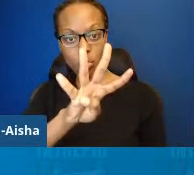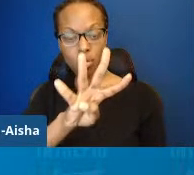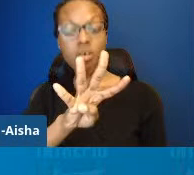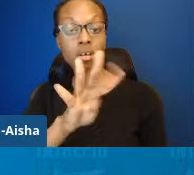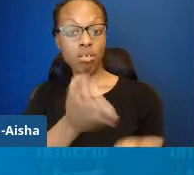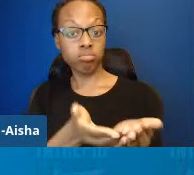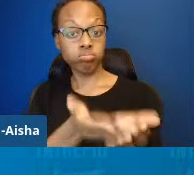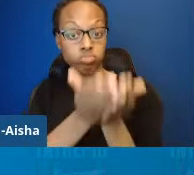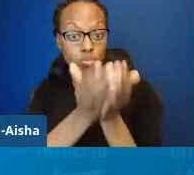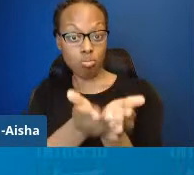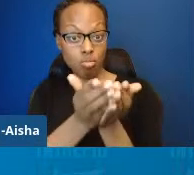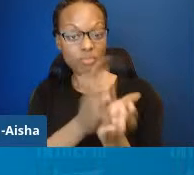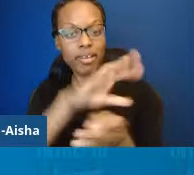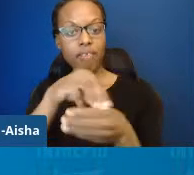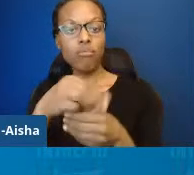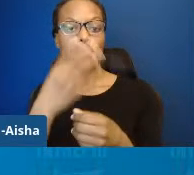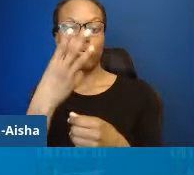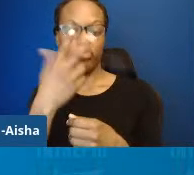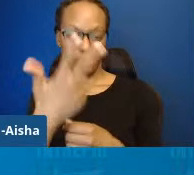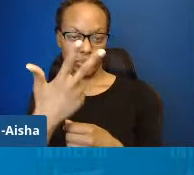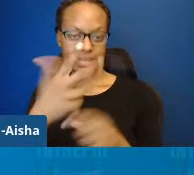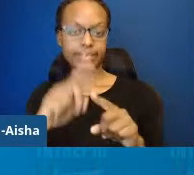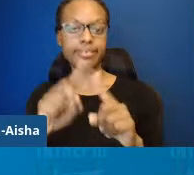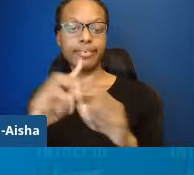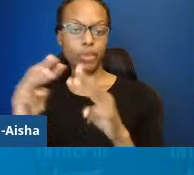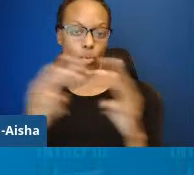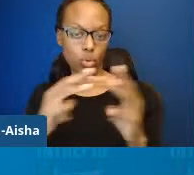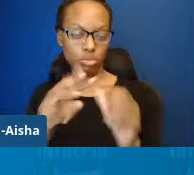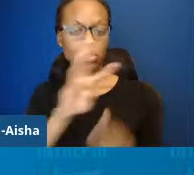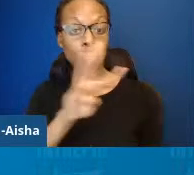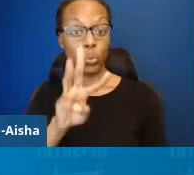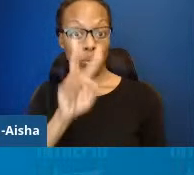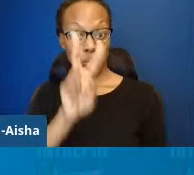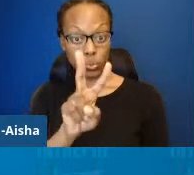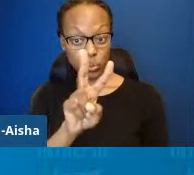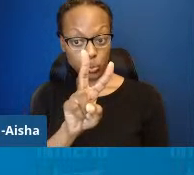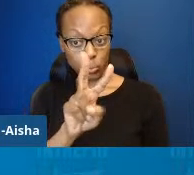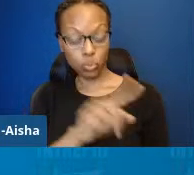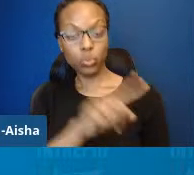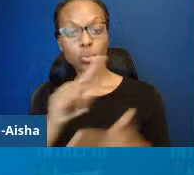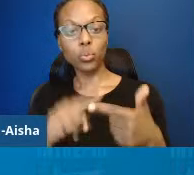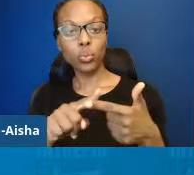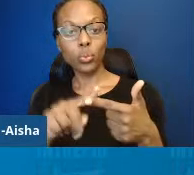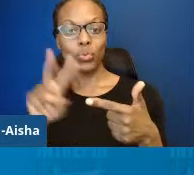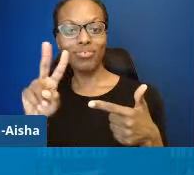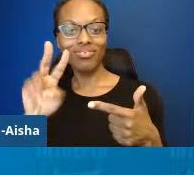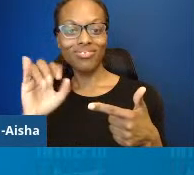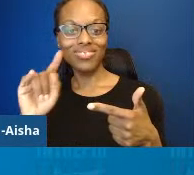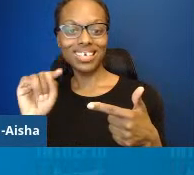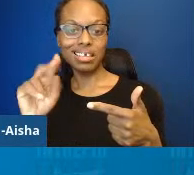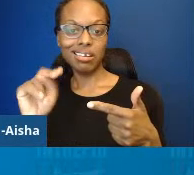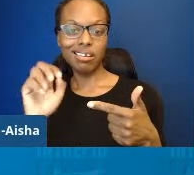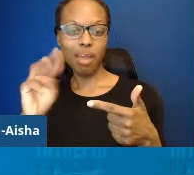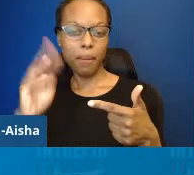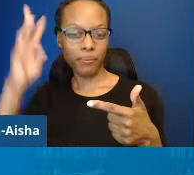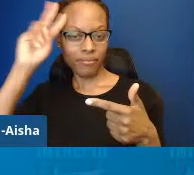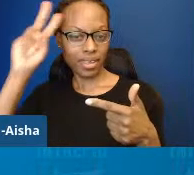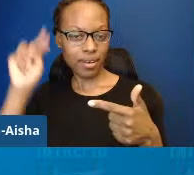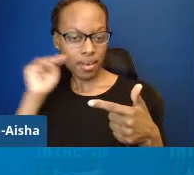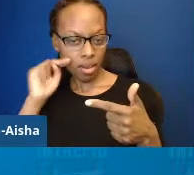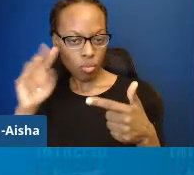in 3 different wars. World War II, as we already talked about, the Vietnam War, and the Cold